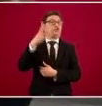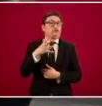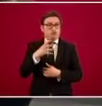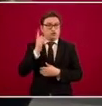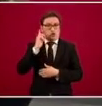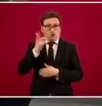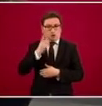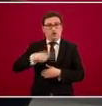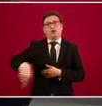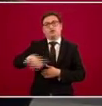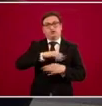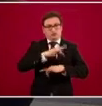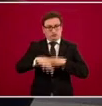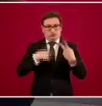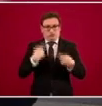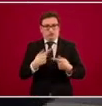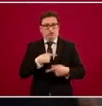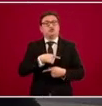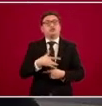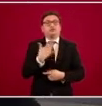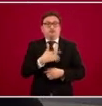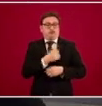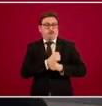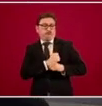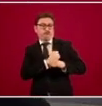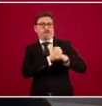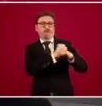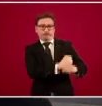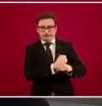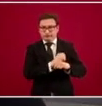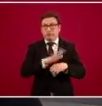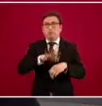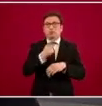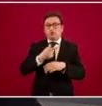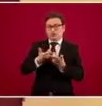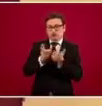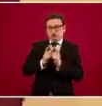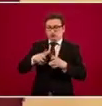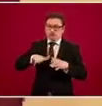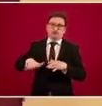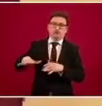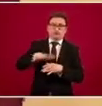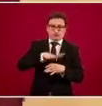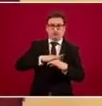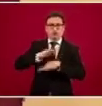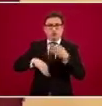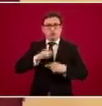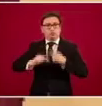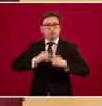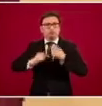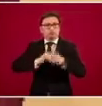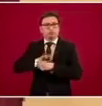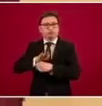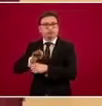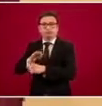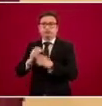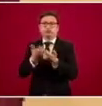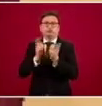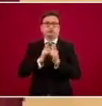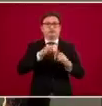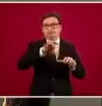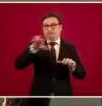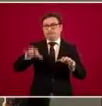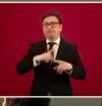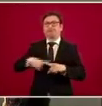are immune to the disease, and hopefully they can contribute to what eventually we expect to see,